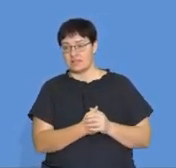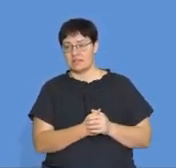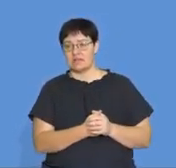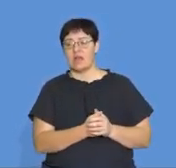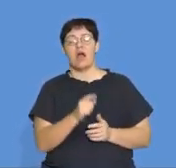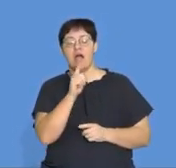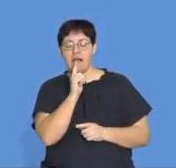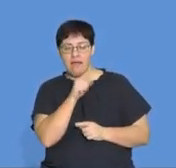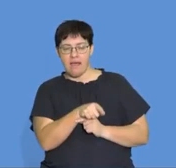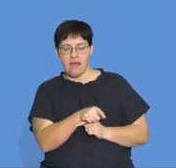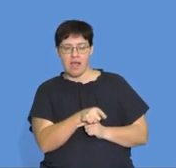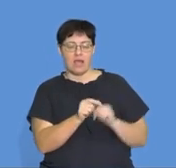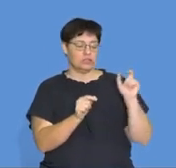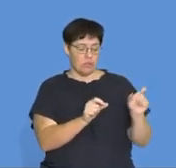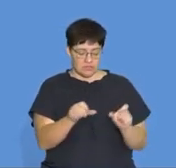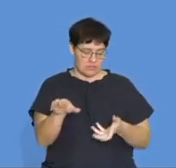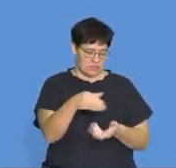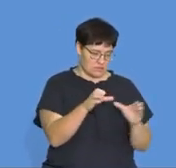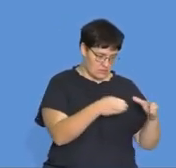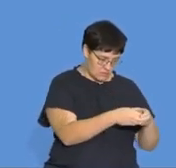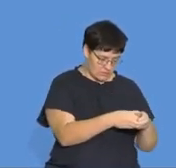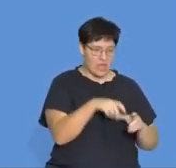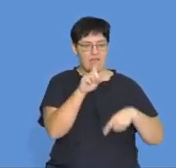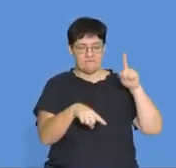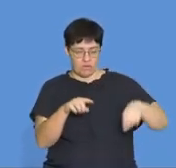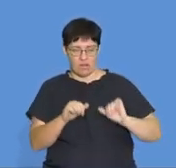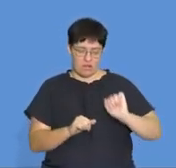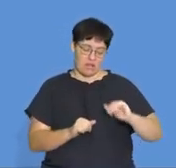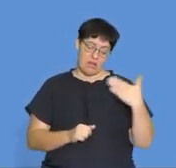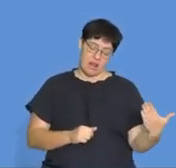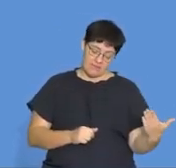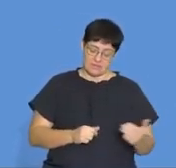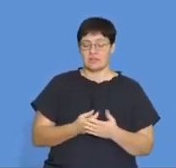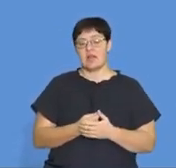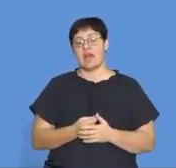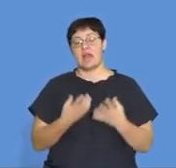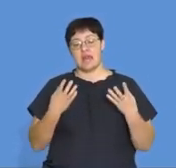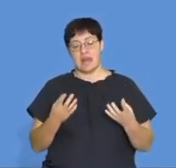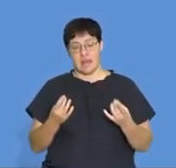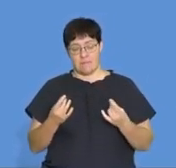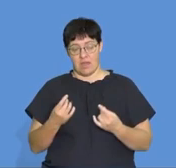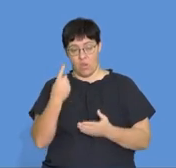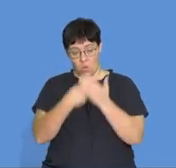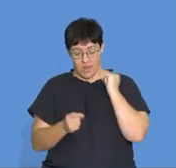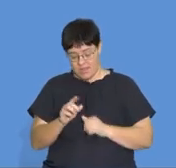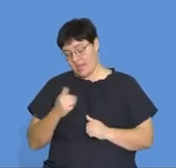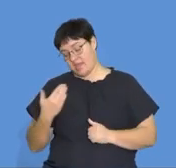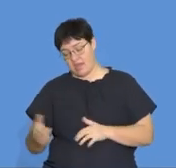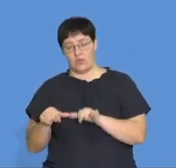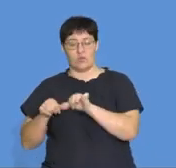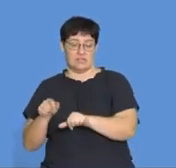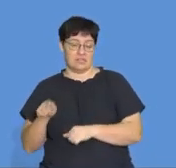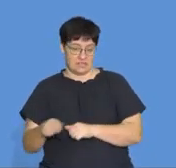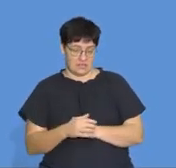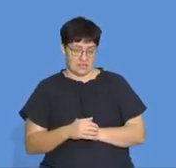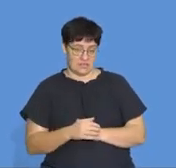to collect the terms with the variable on one side of the equation and the constants on the other, and then